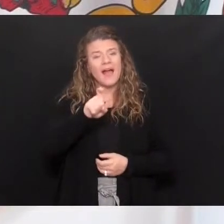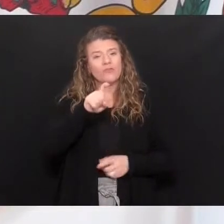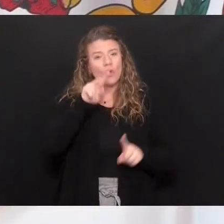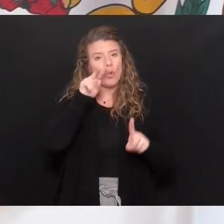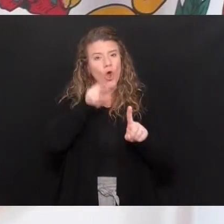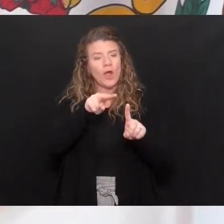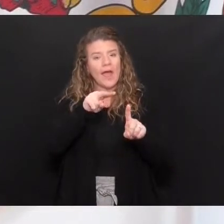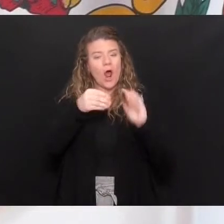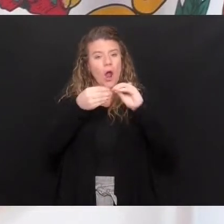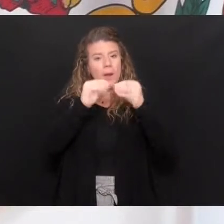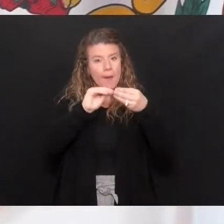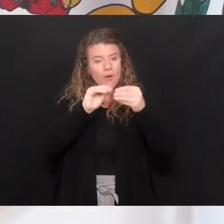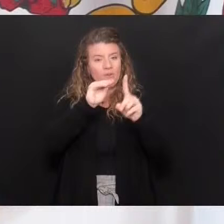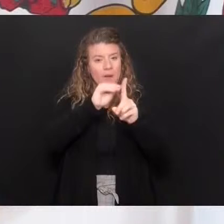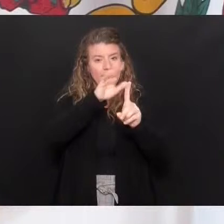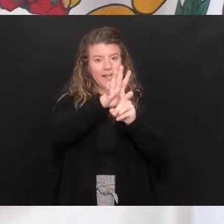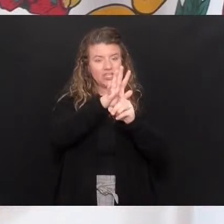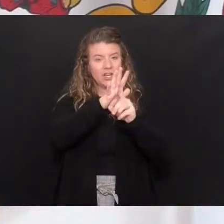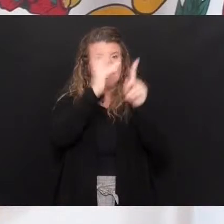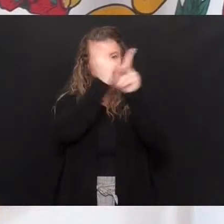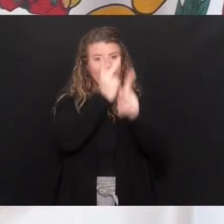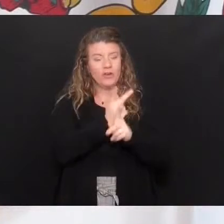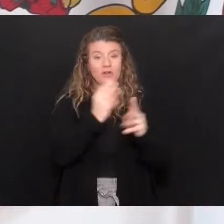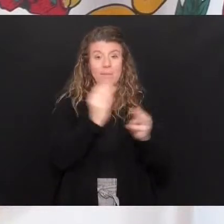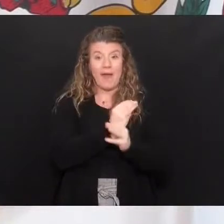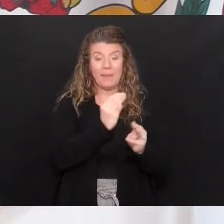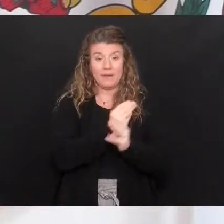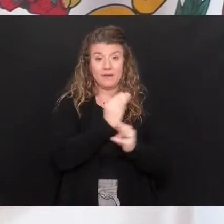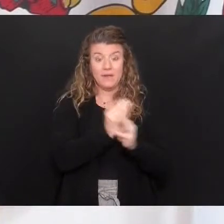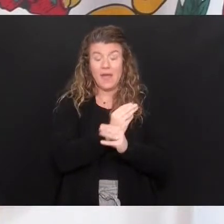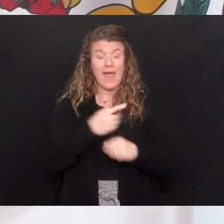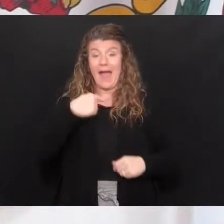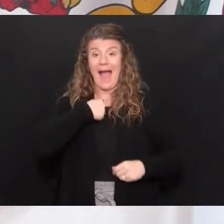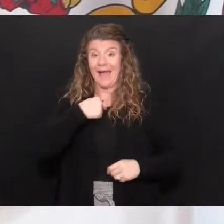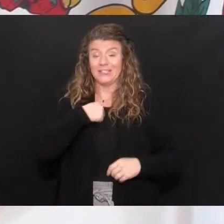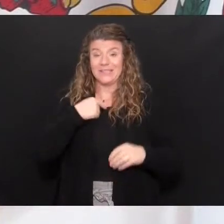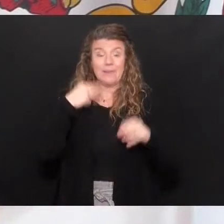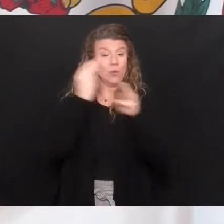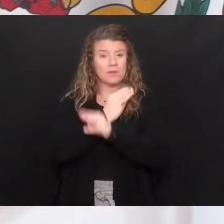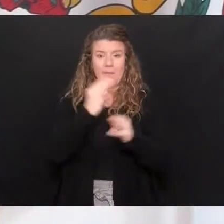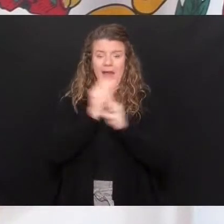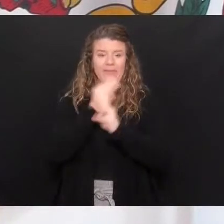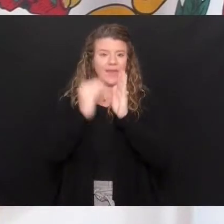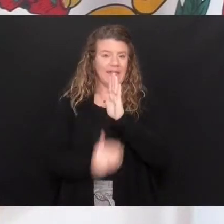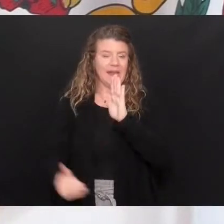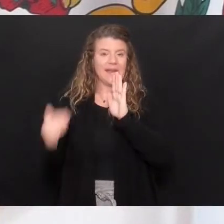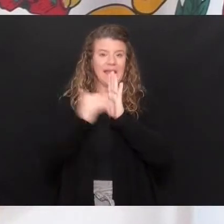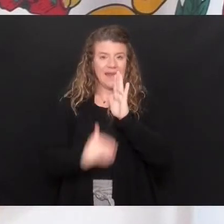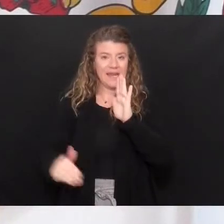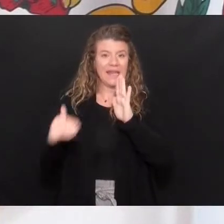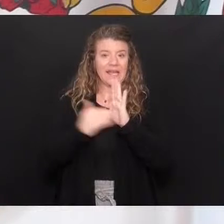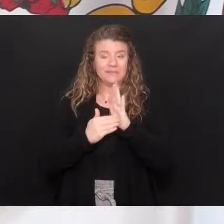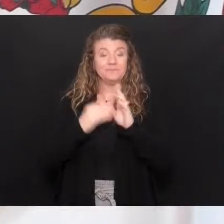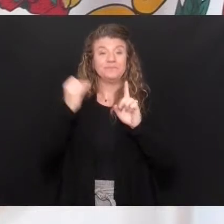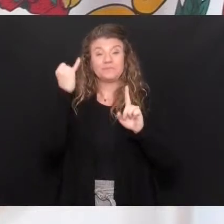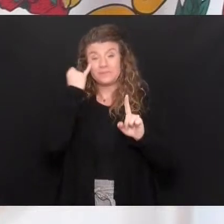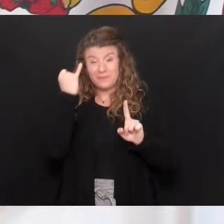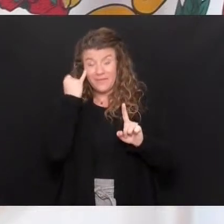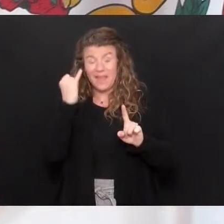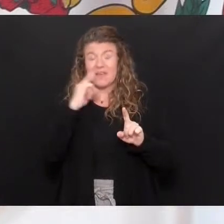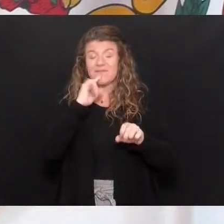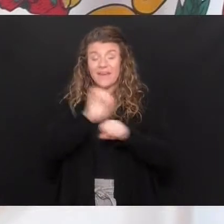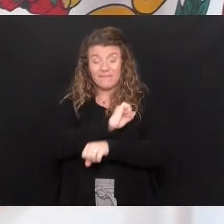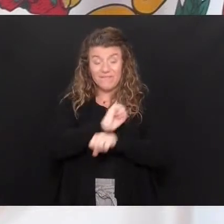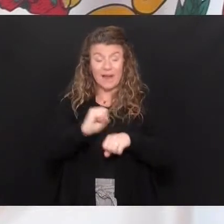population and do the math. I just keep doing the math. You know, if in fact we've got a